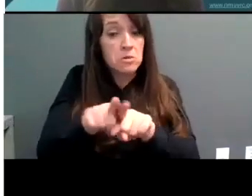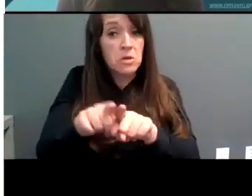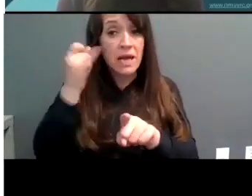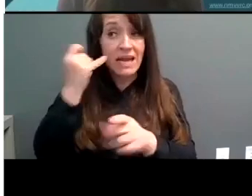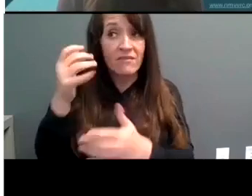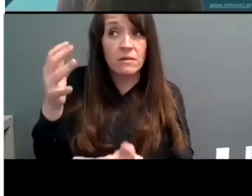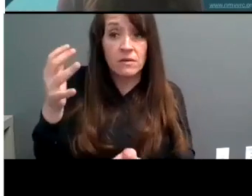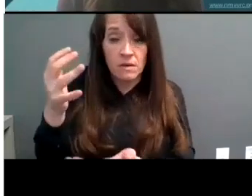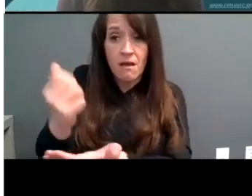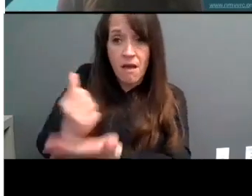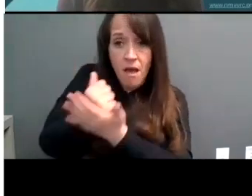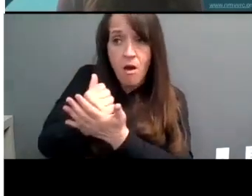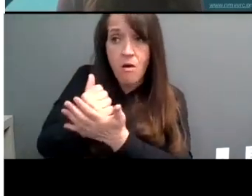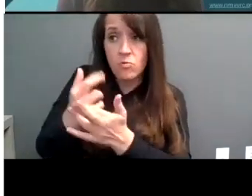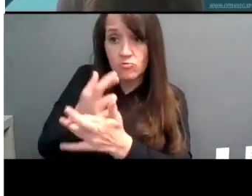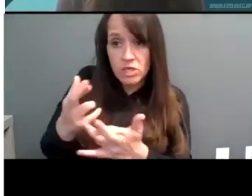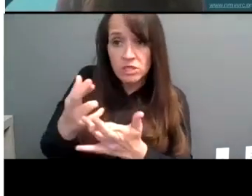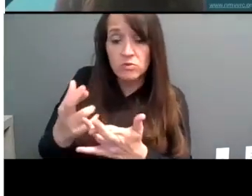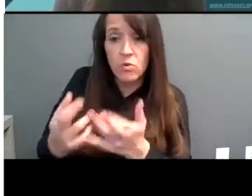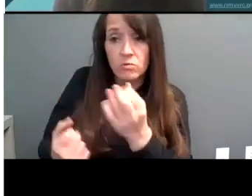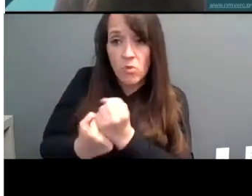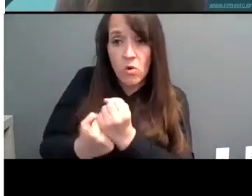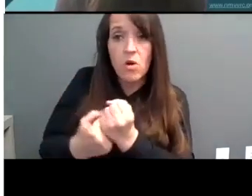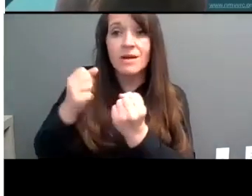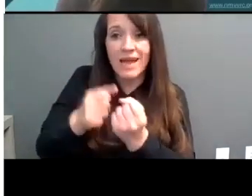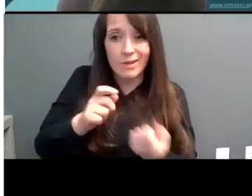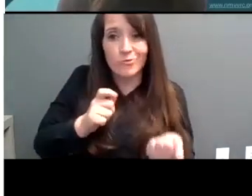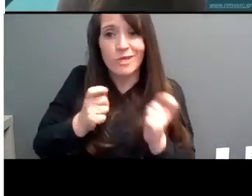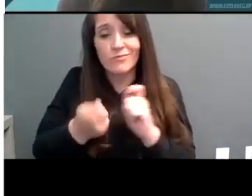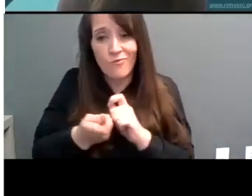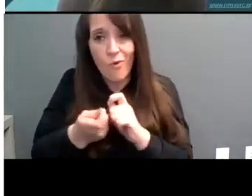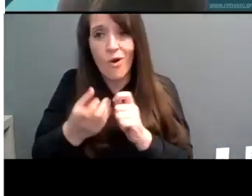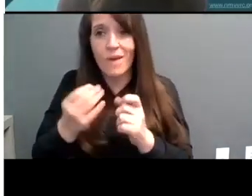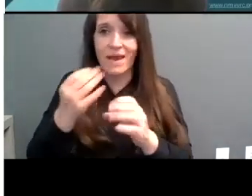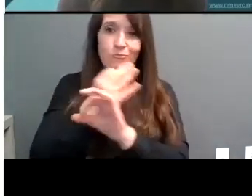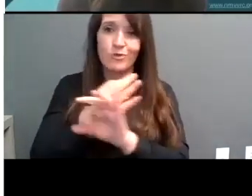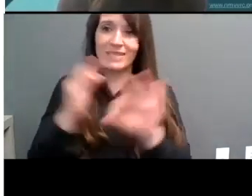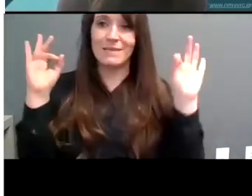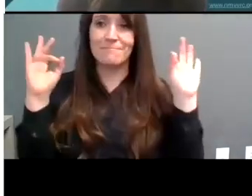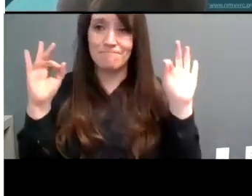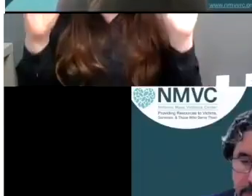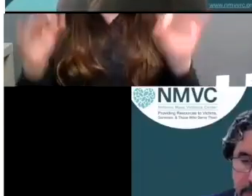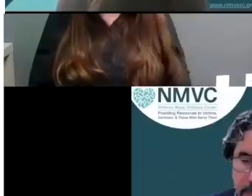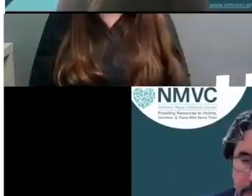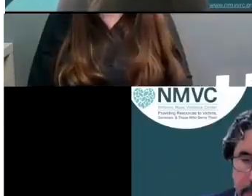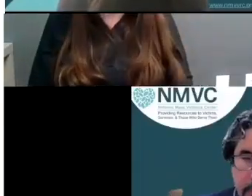resources, it can also transform and redeem. Thank you.